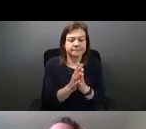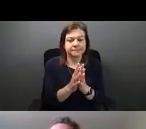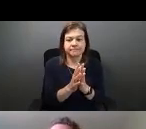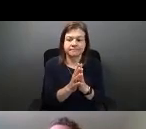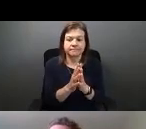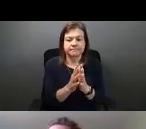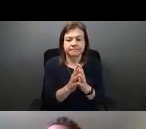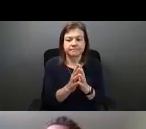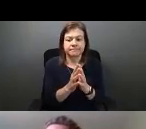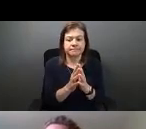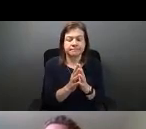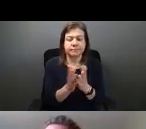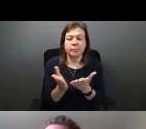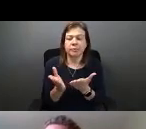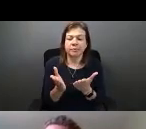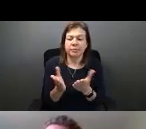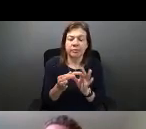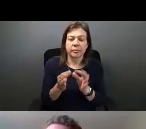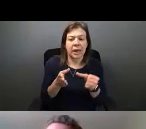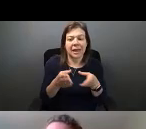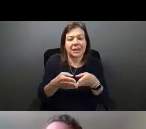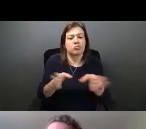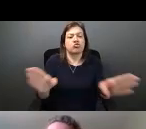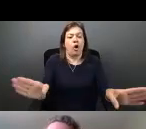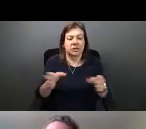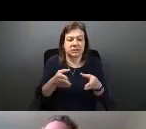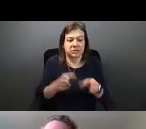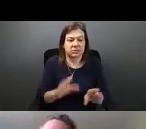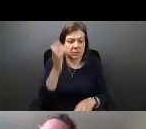mentioned, educators in the broadest sense.